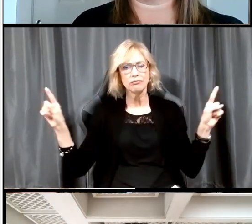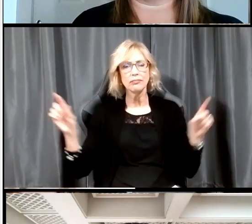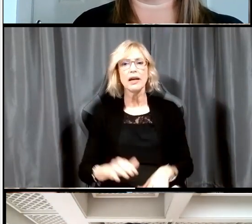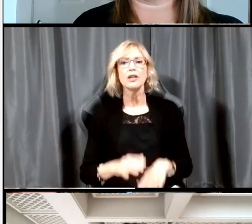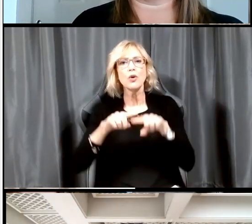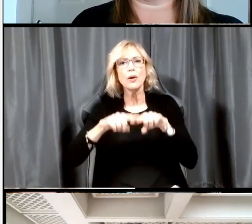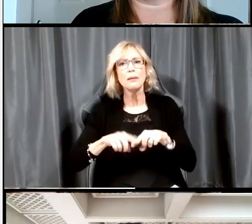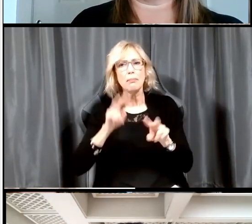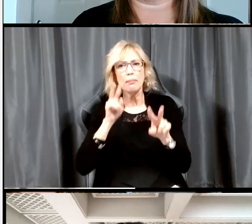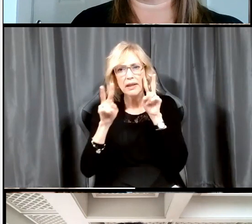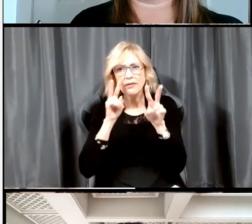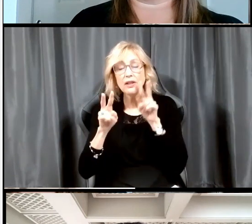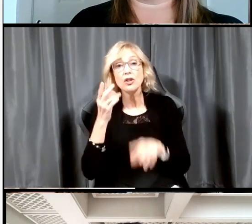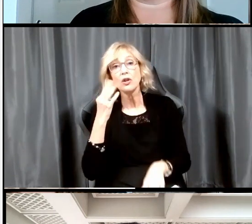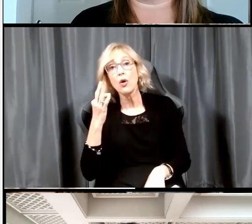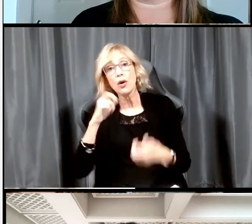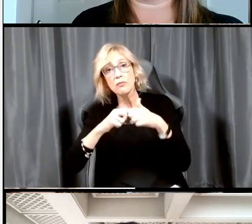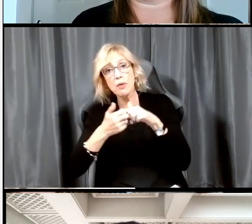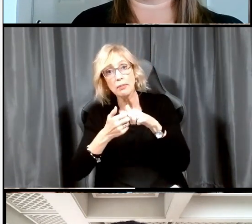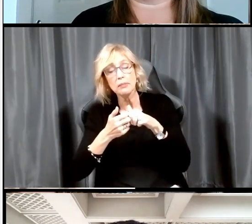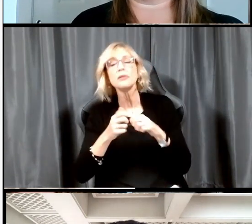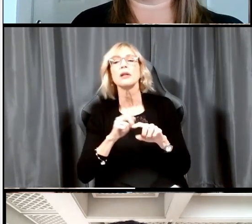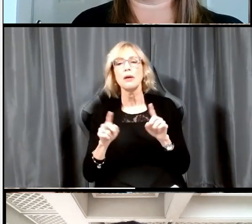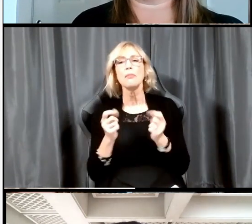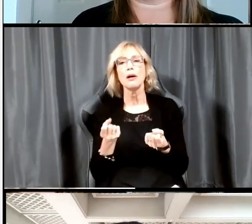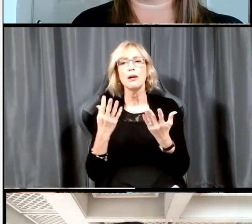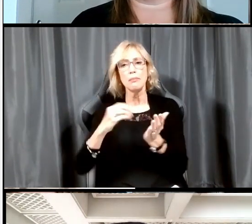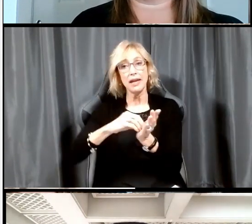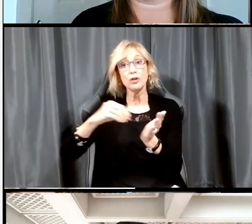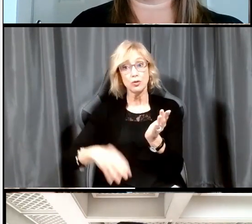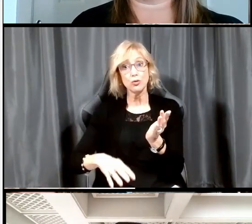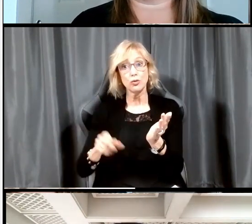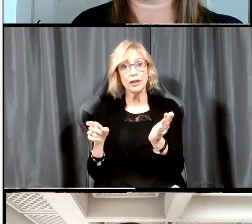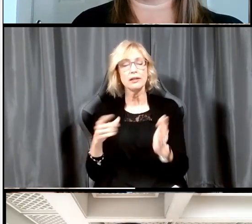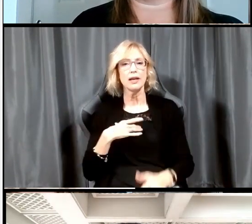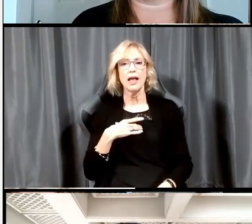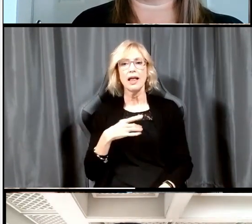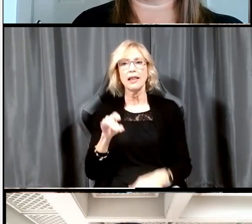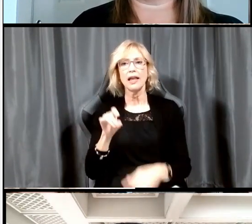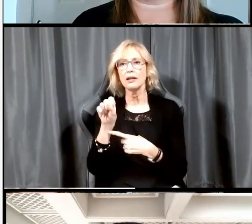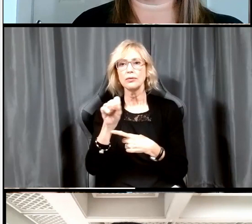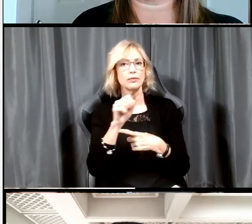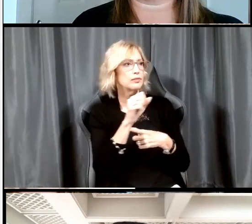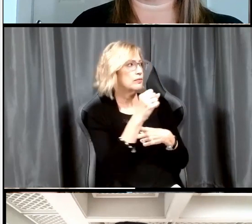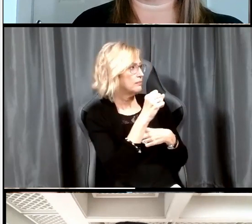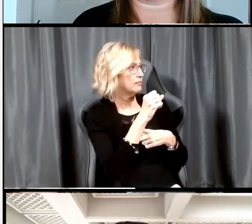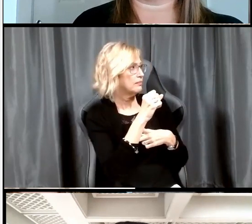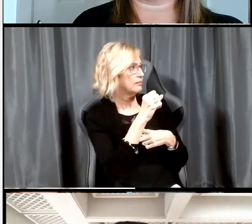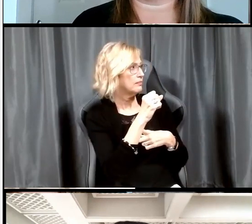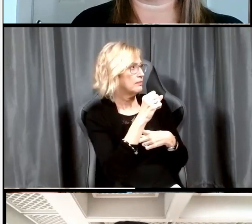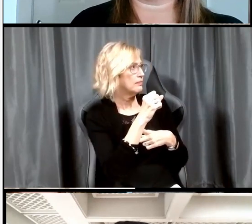vision and if there are any other issues with their vision. But usually a lot of our students kind of like to turn their head to the side and